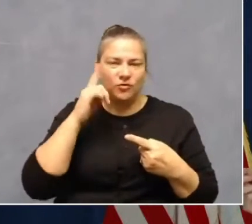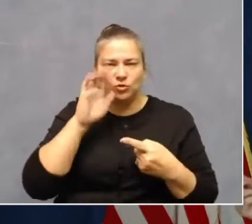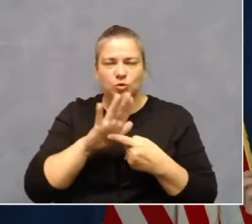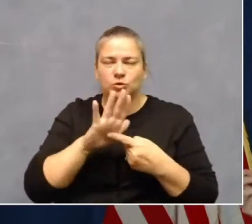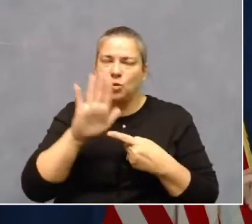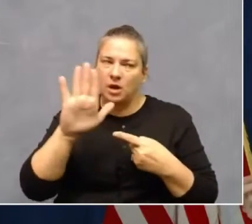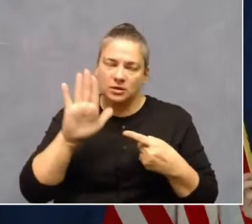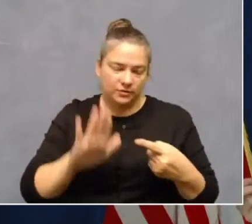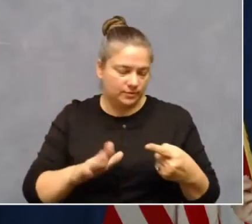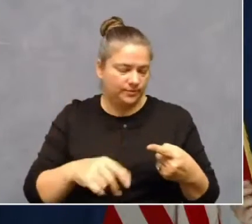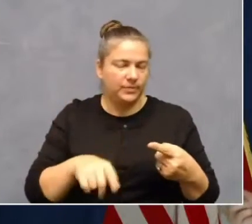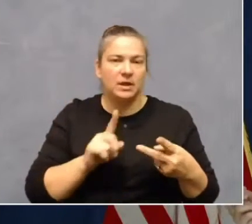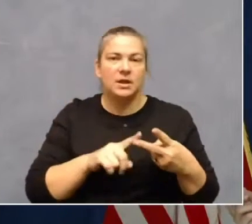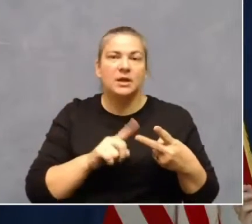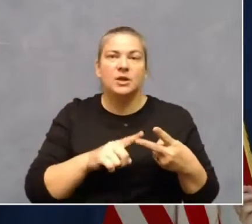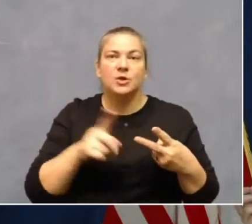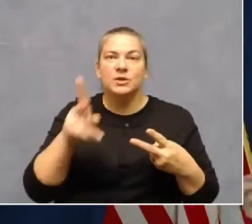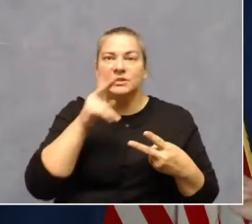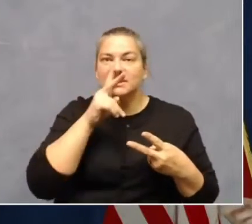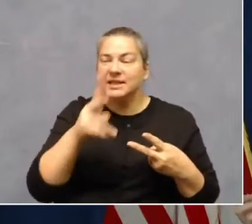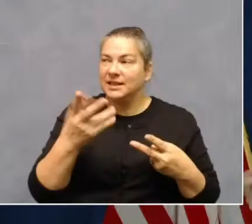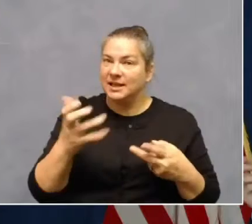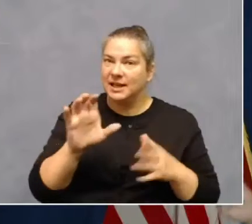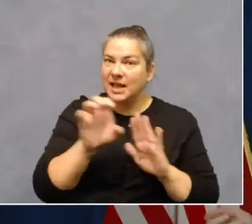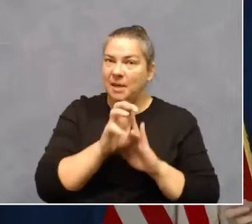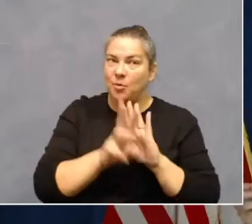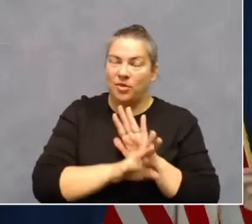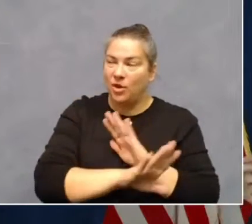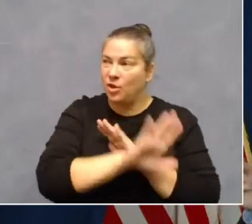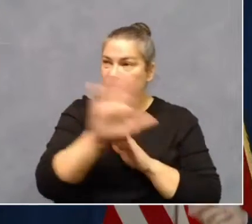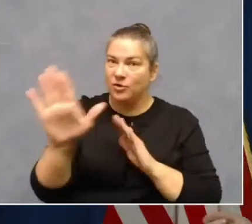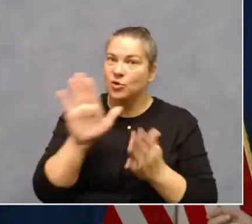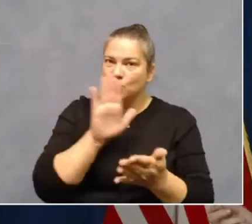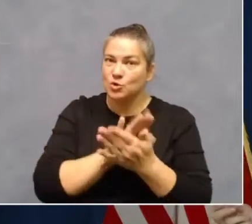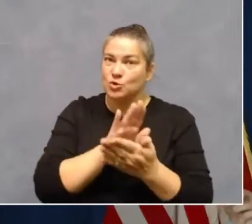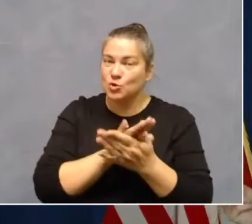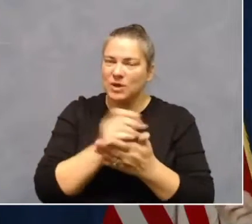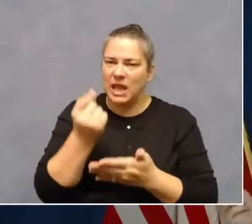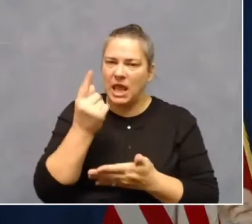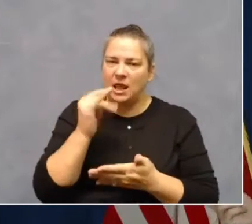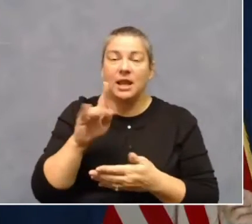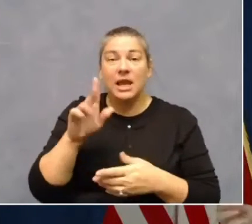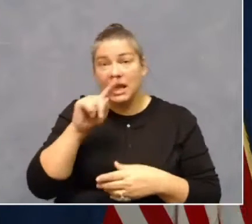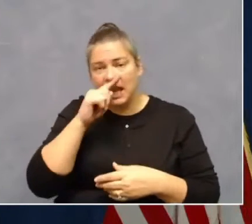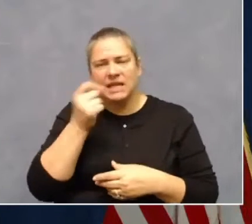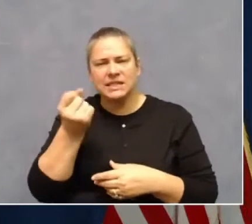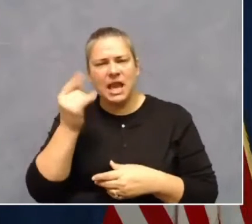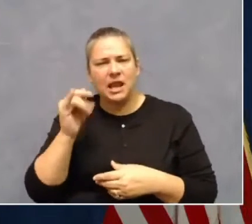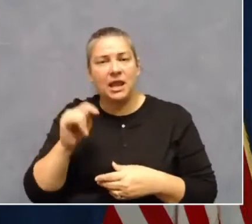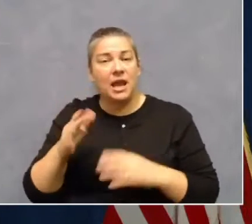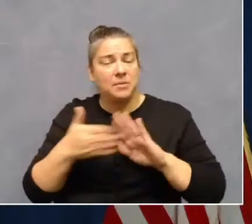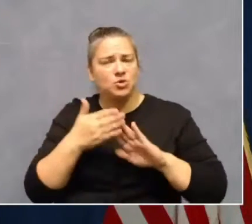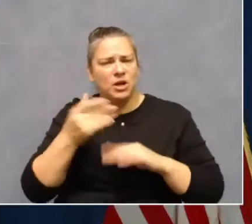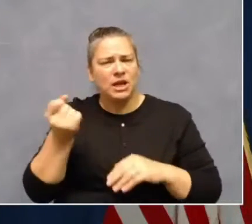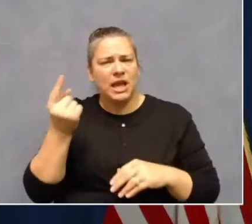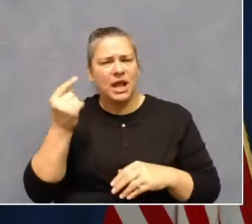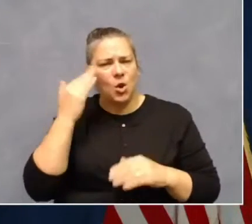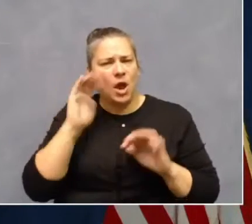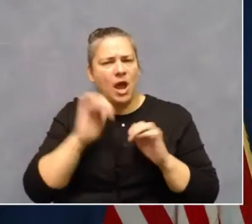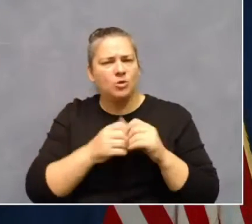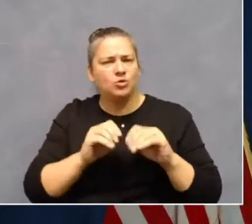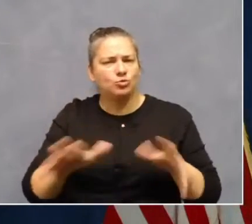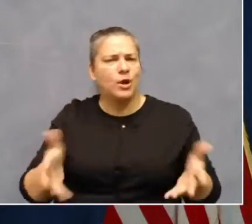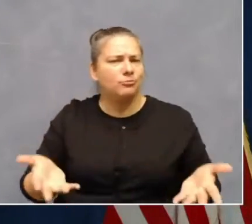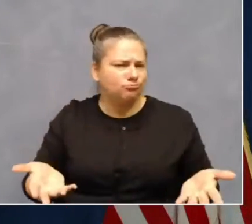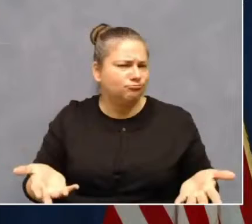you see where things are in the Commonwealth. The schools get it, the kids get it, the administrators get how it could spread in these areas, and I think they've stepped